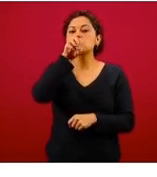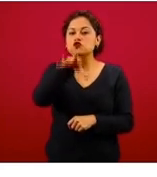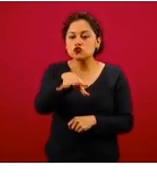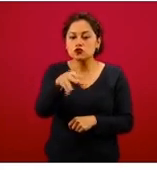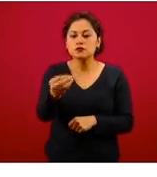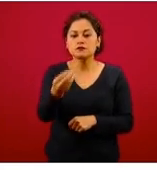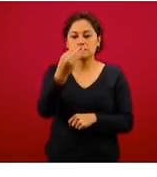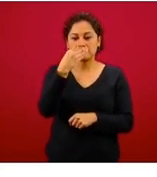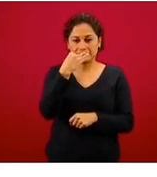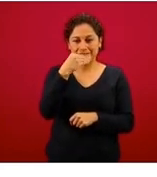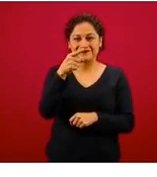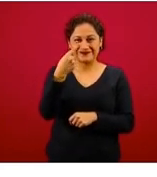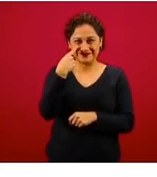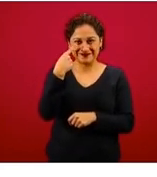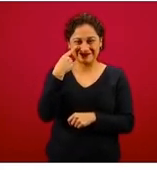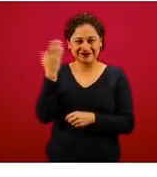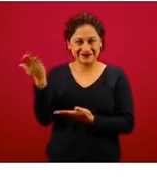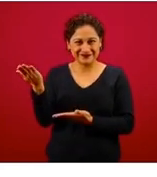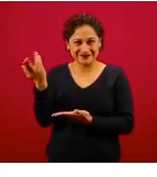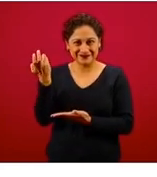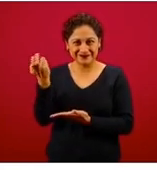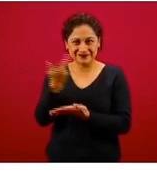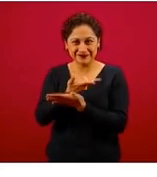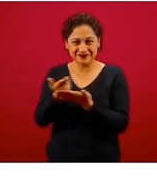So it enters the body in